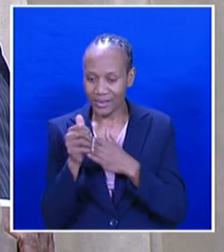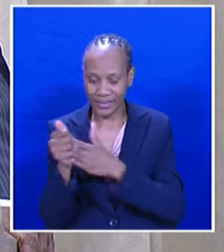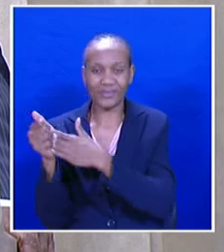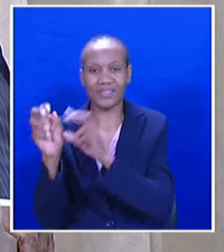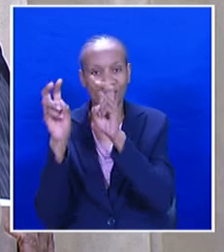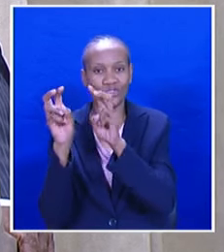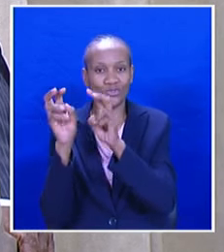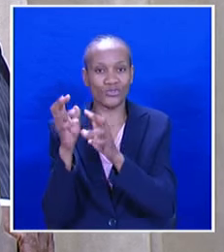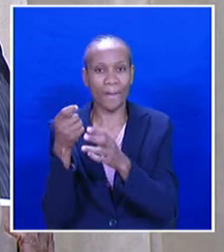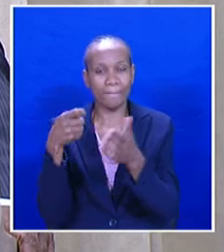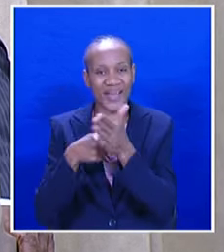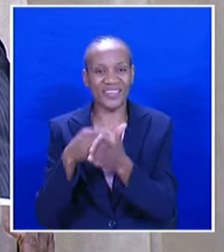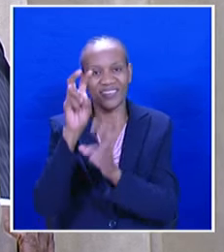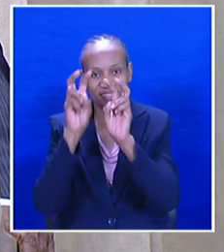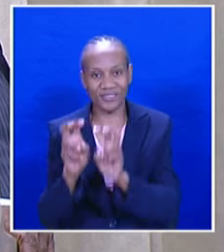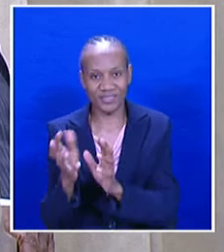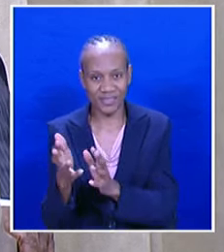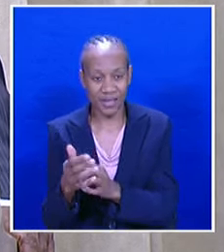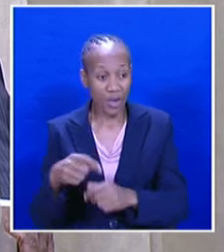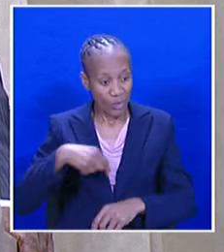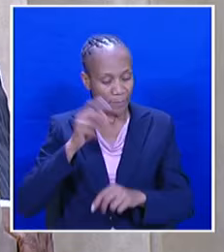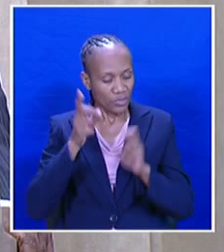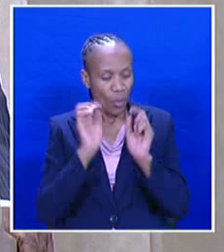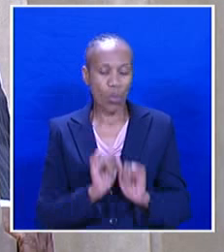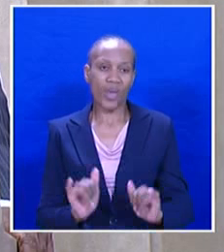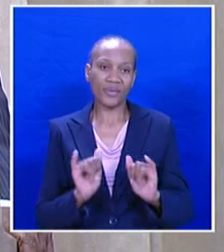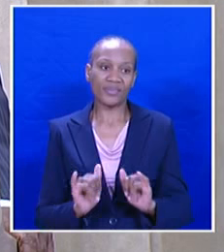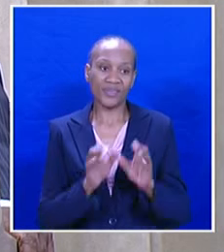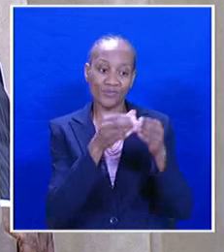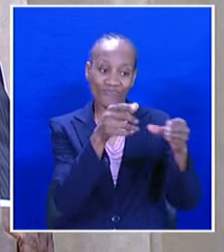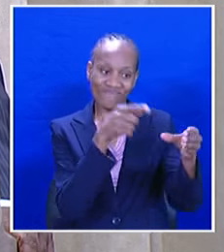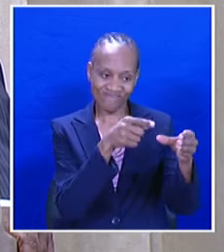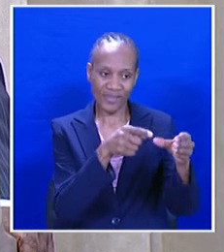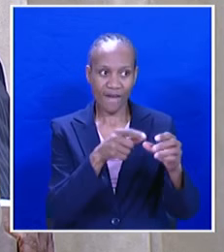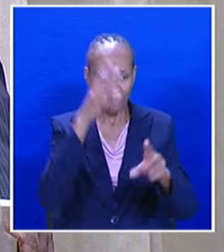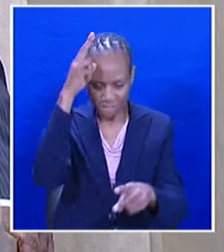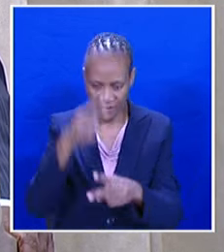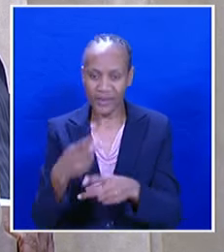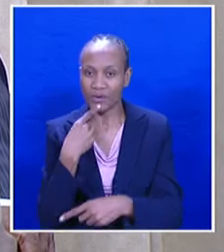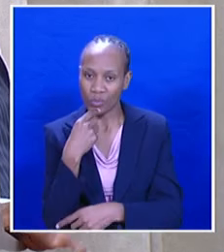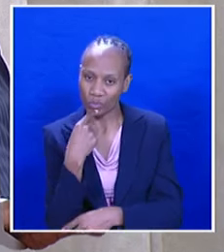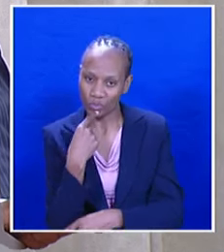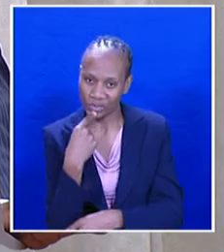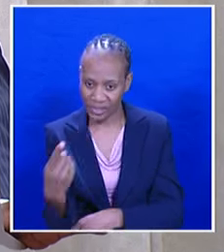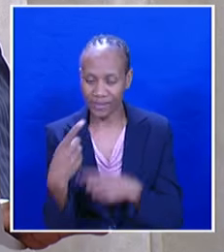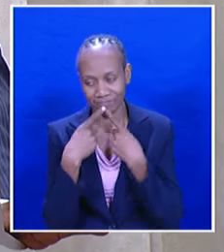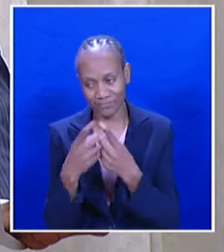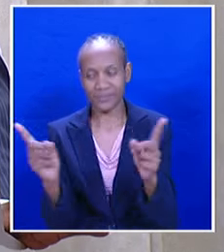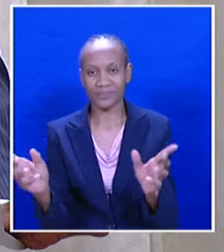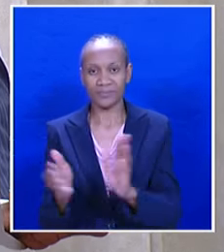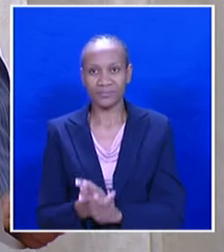for NERSA to give that final determination, and it is that entity that